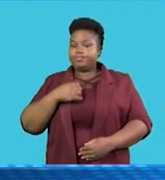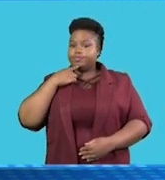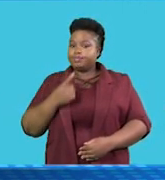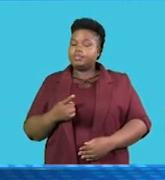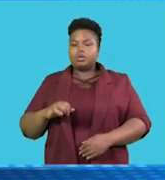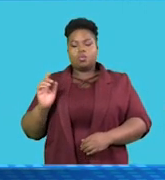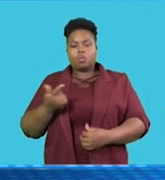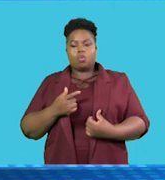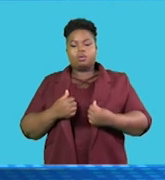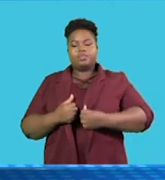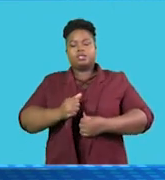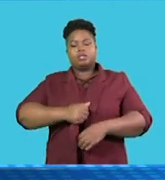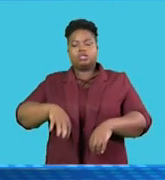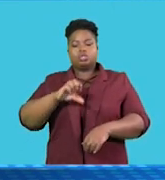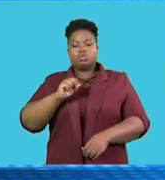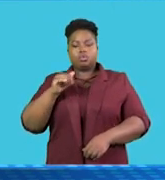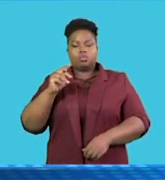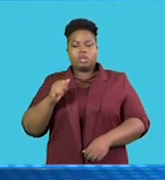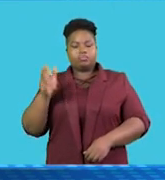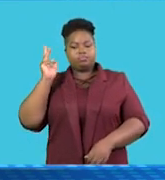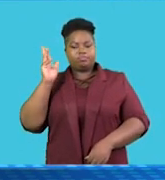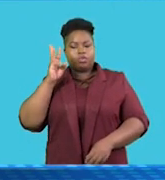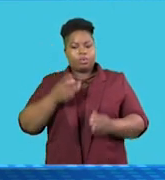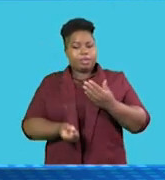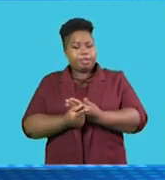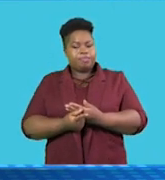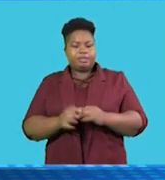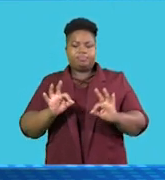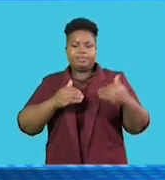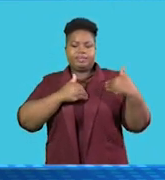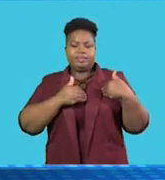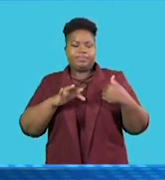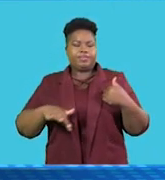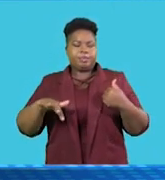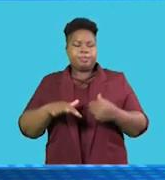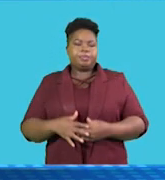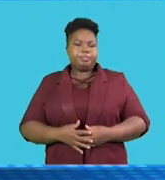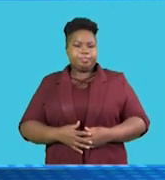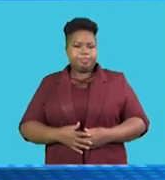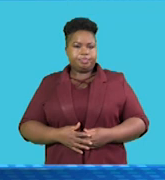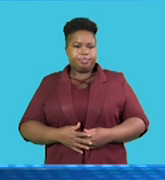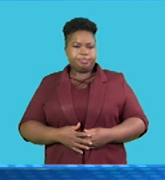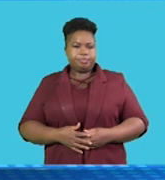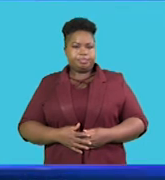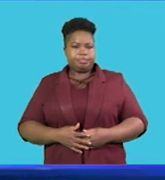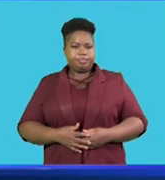all other SONA addresses, this one will also take place in a safe and secure environment.